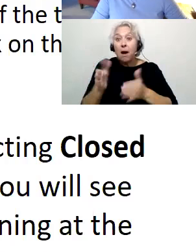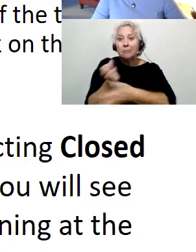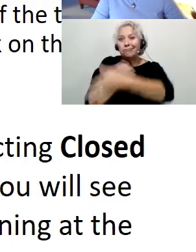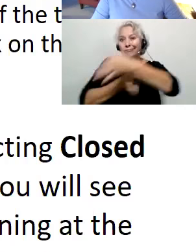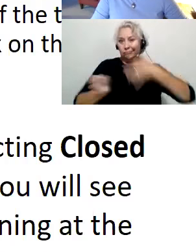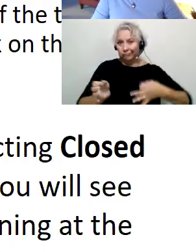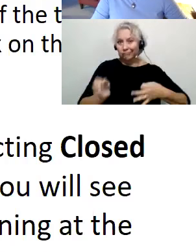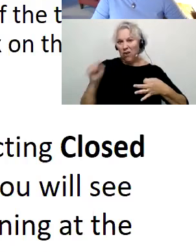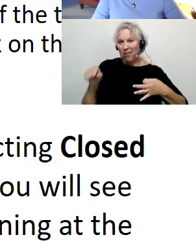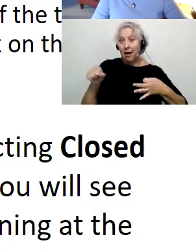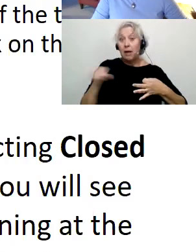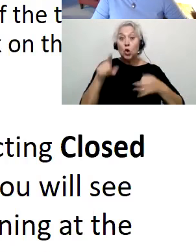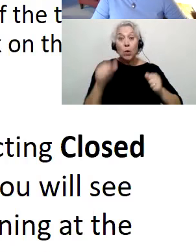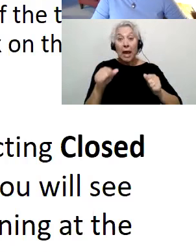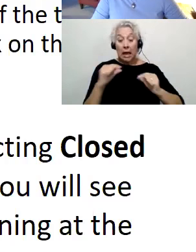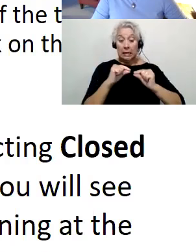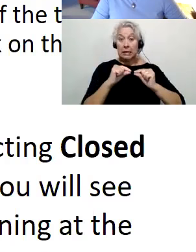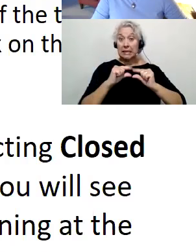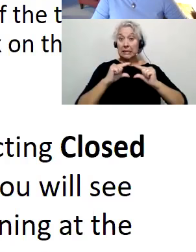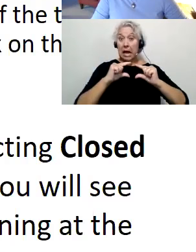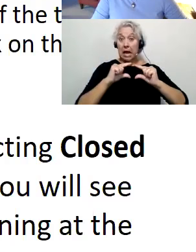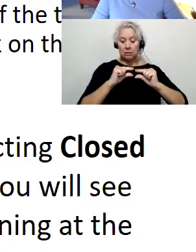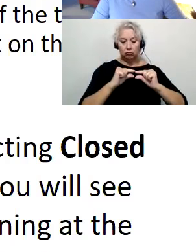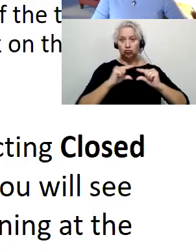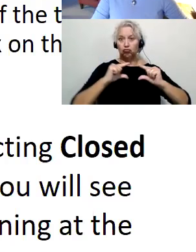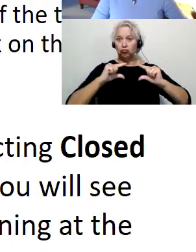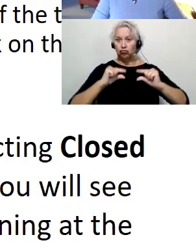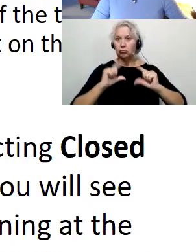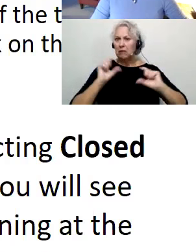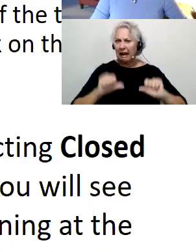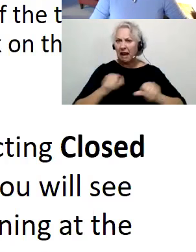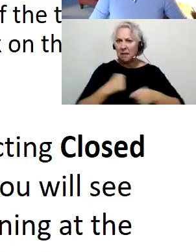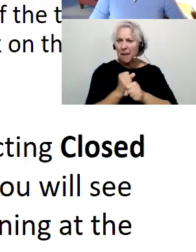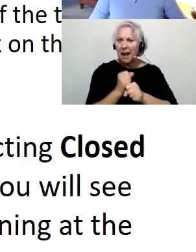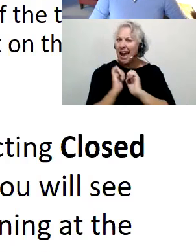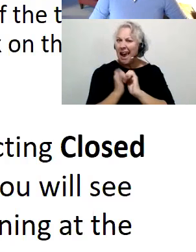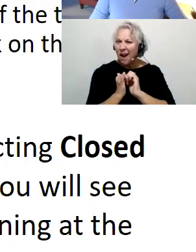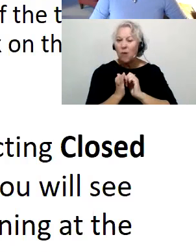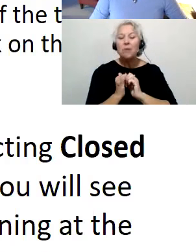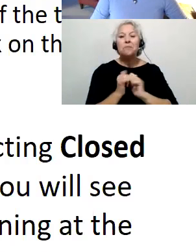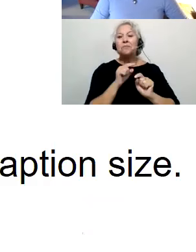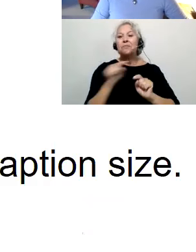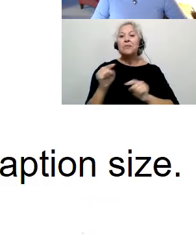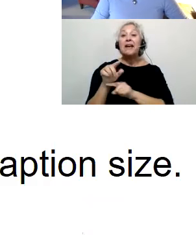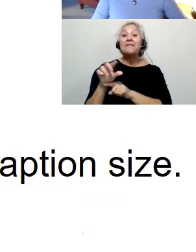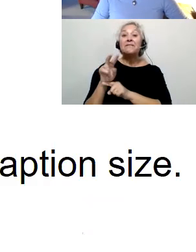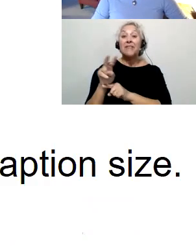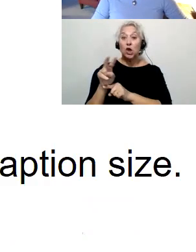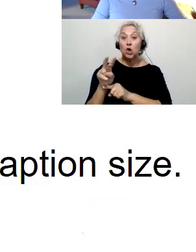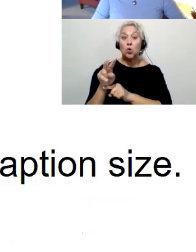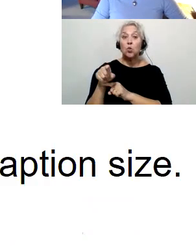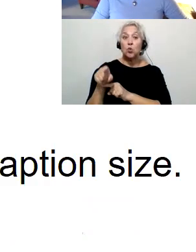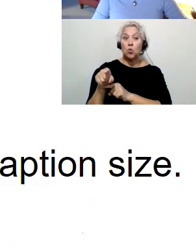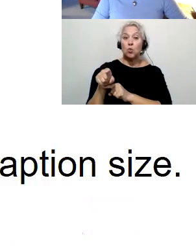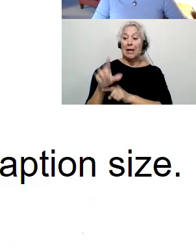You can adjust the caption size and make it larger or smaller by going to the video settings and